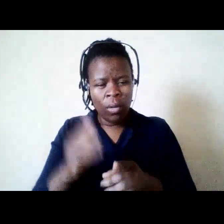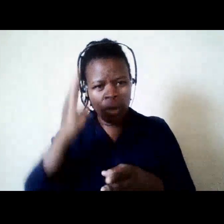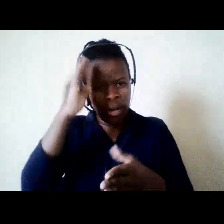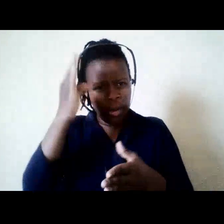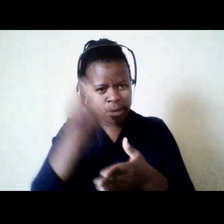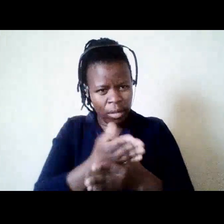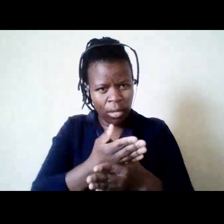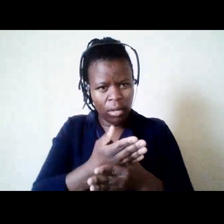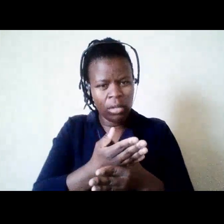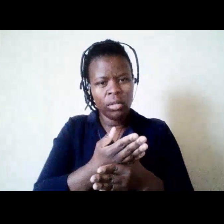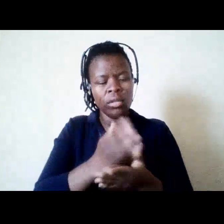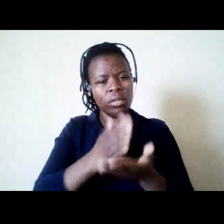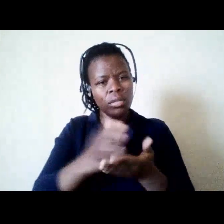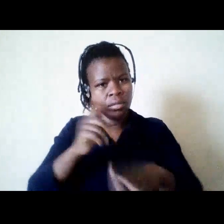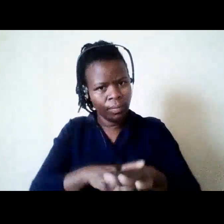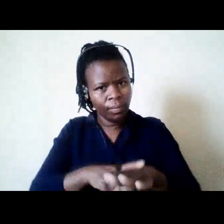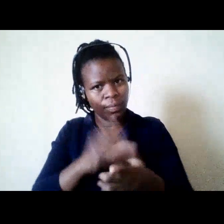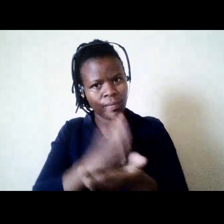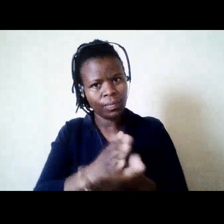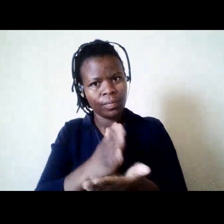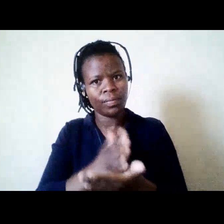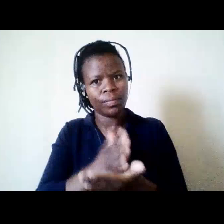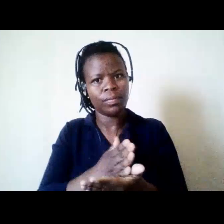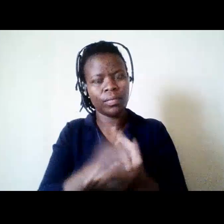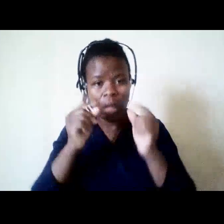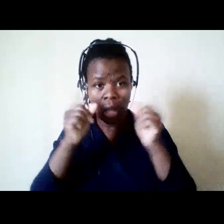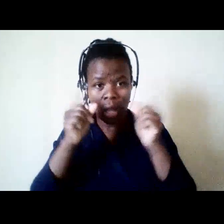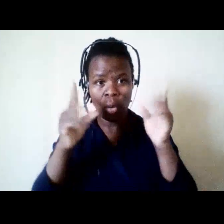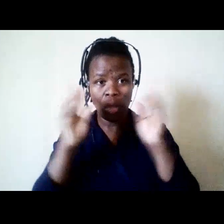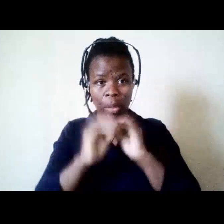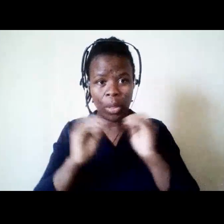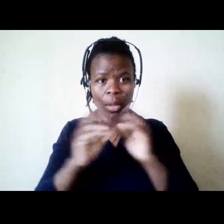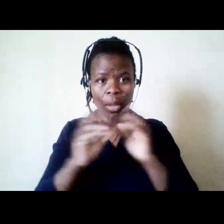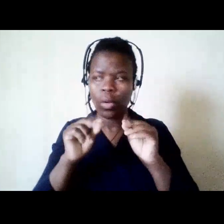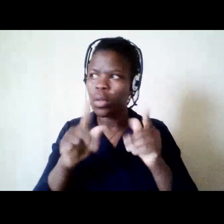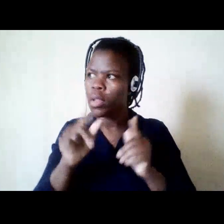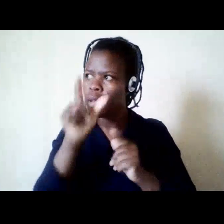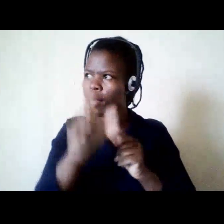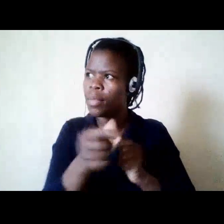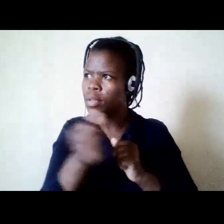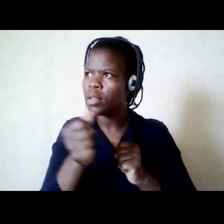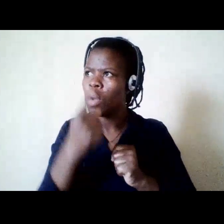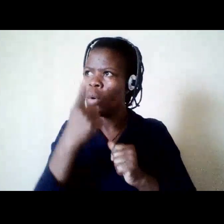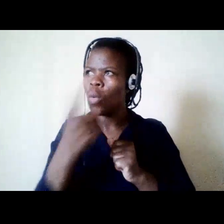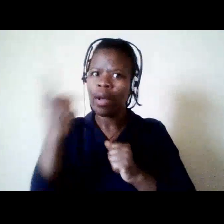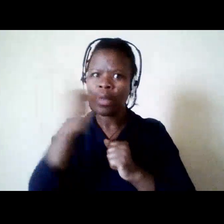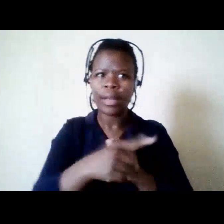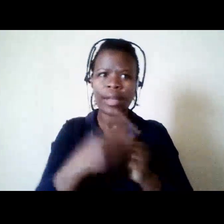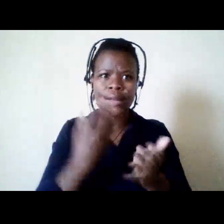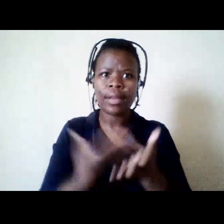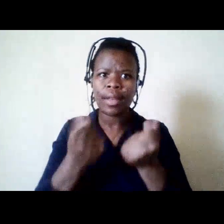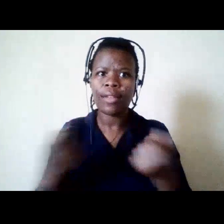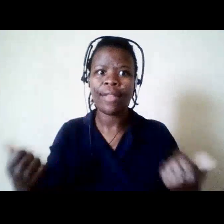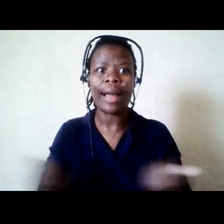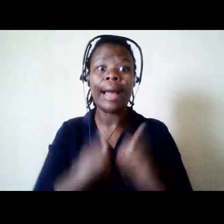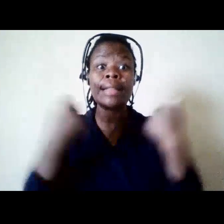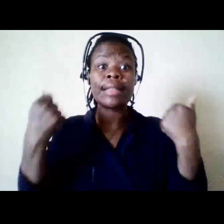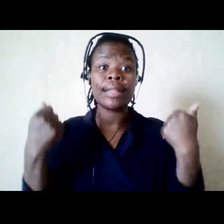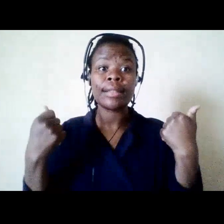of. Maybe someone is thinking, oh my goodness, one day I can just have an accident and have,